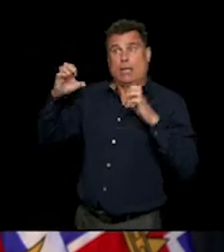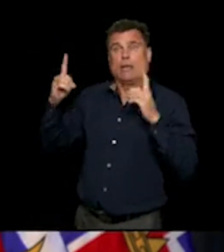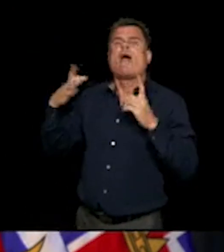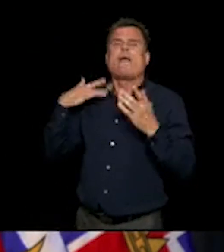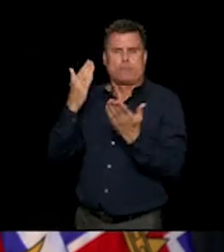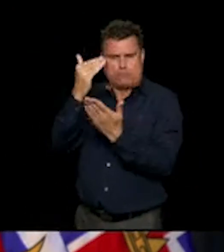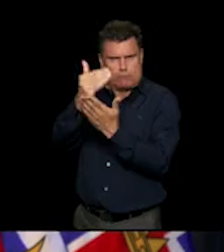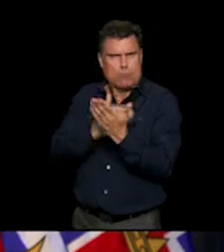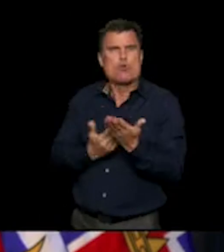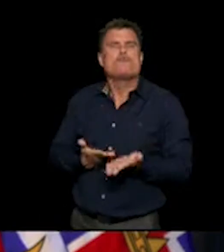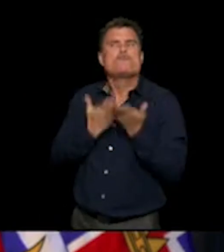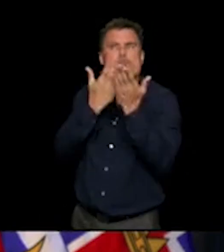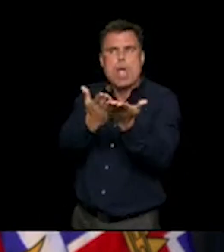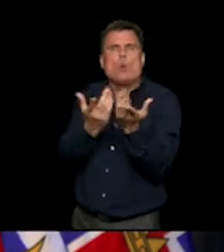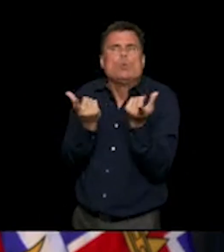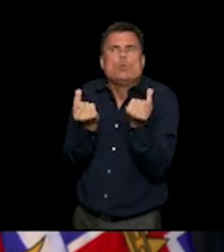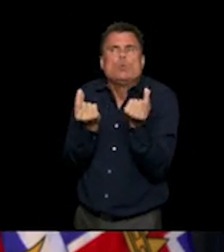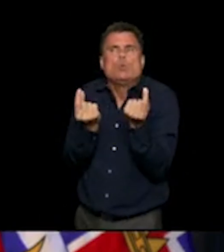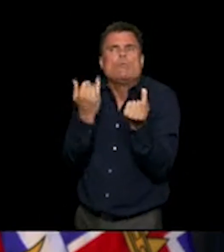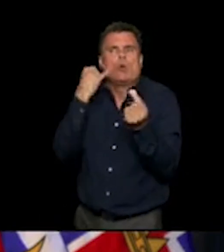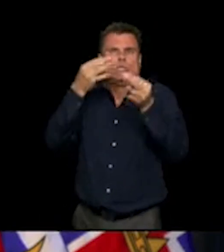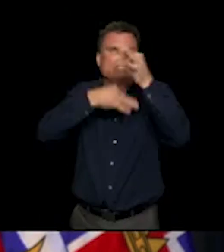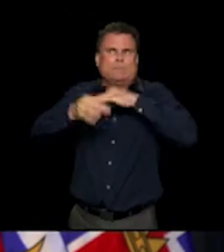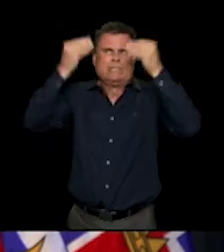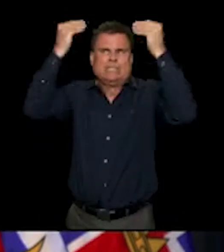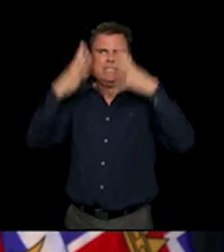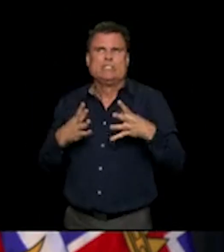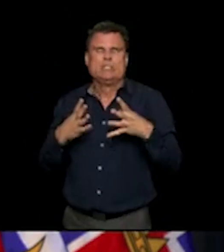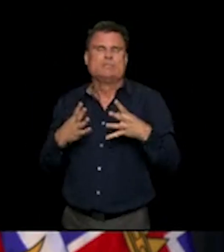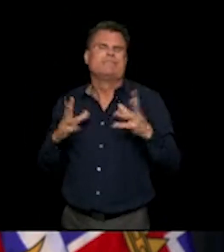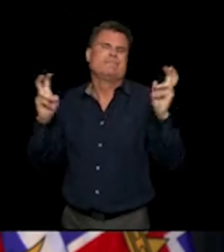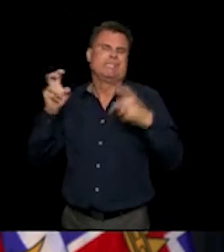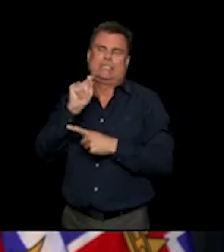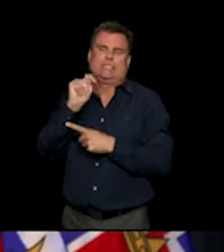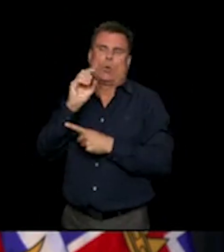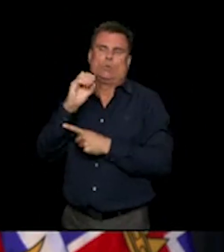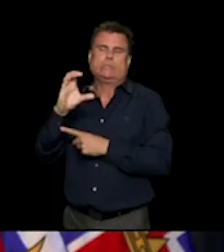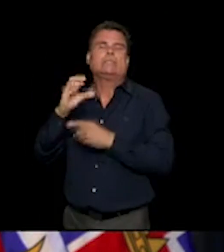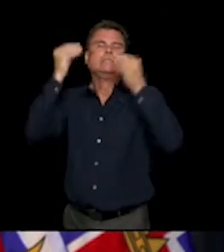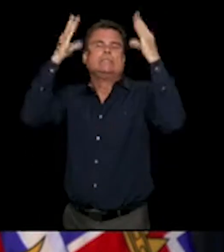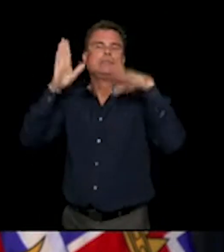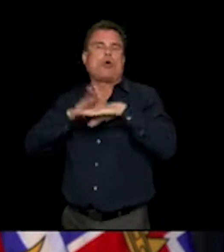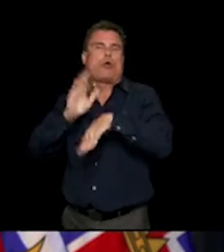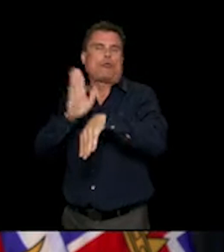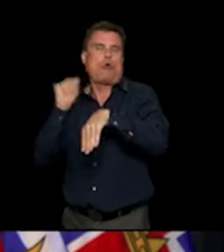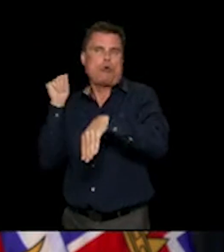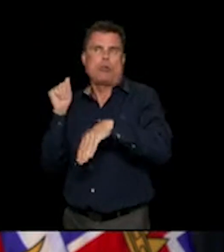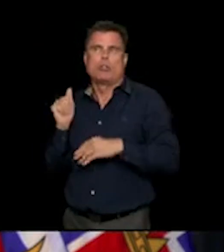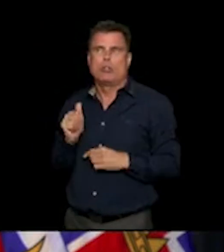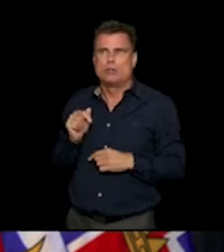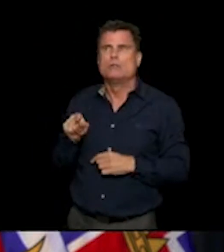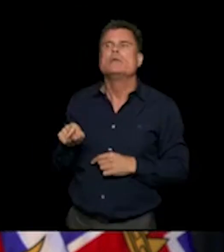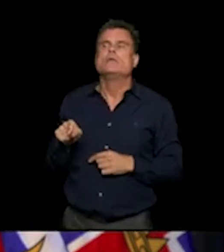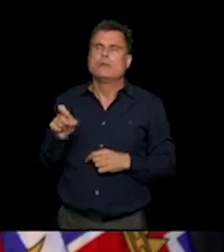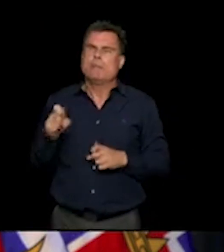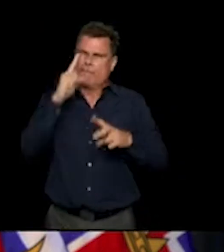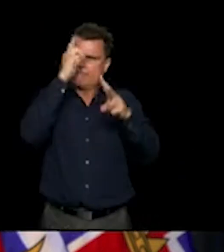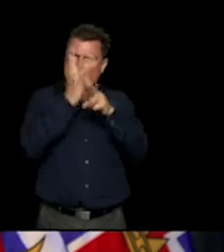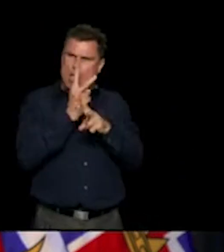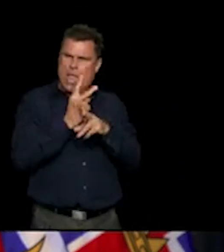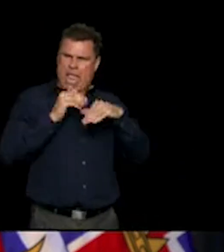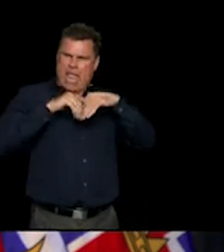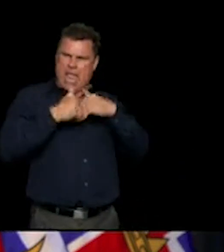have very specific recommendations around how TTOCs have to be a little bit different in terms of how they interact with